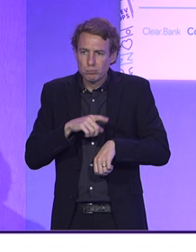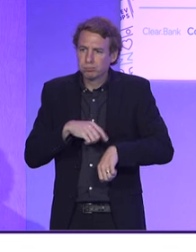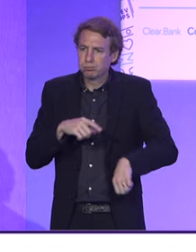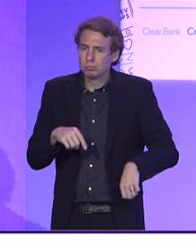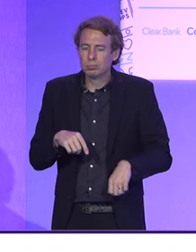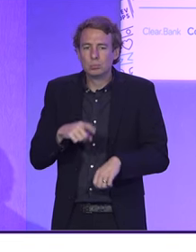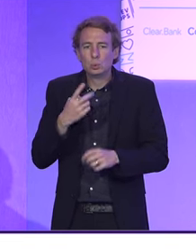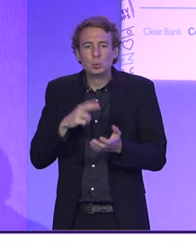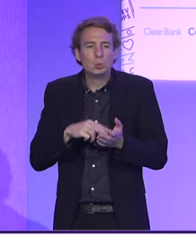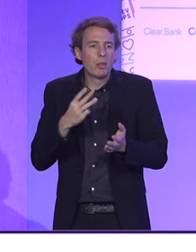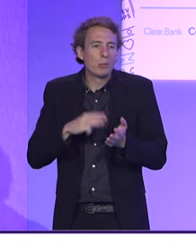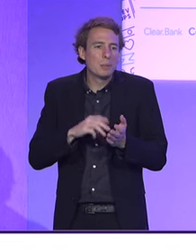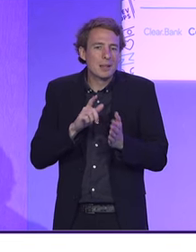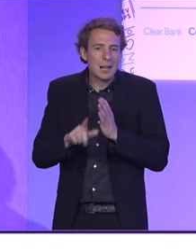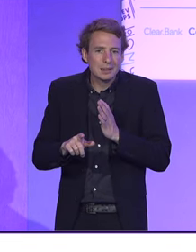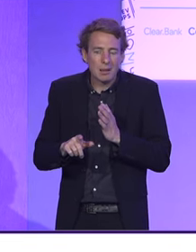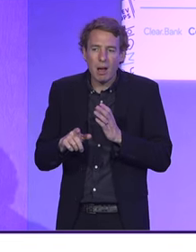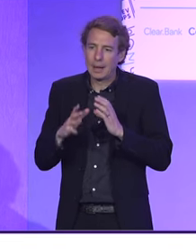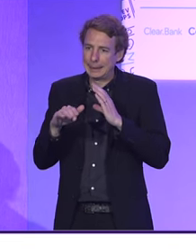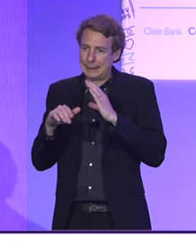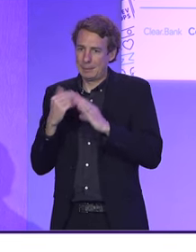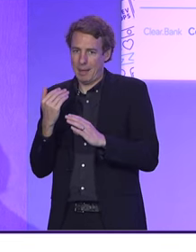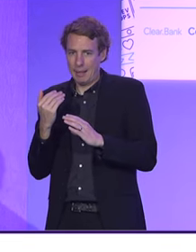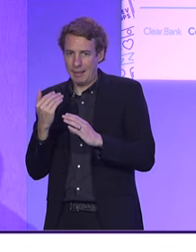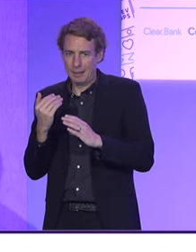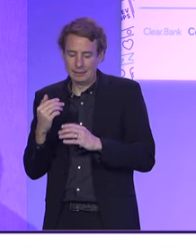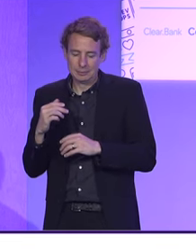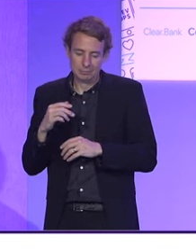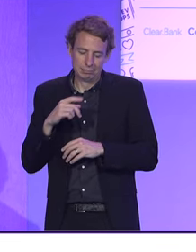2 or 3 months later, they receive an email from